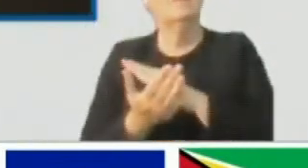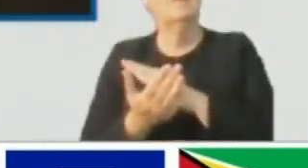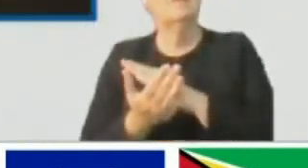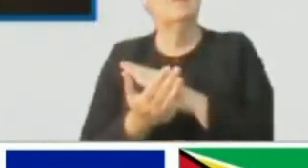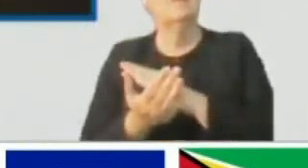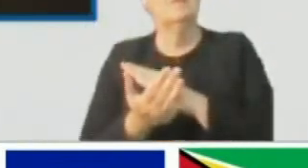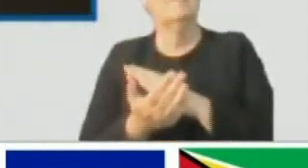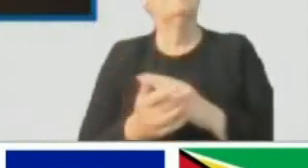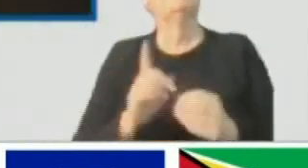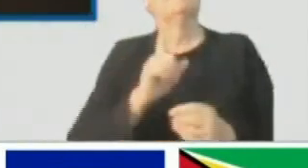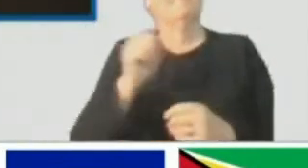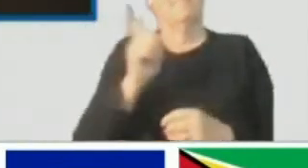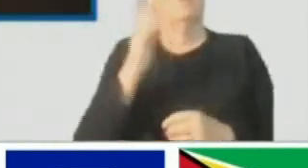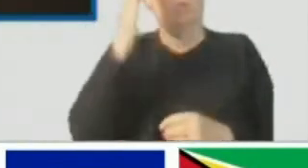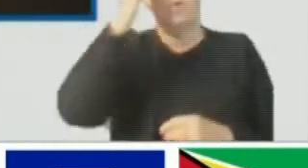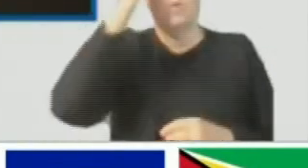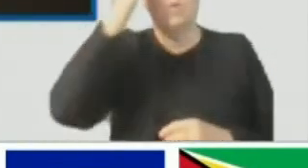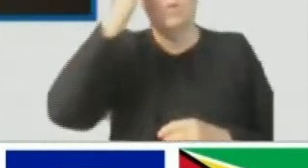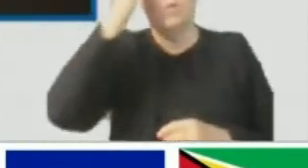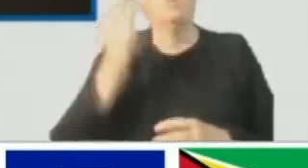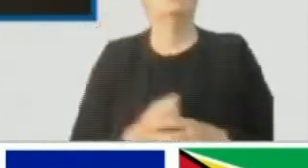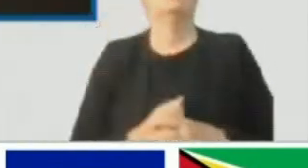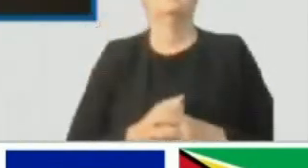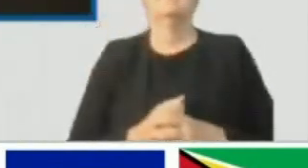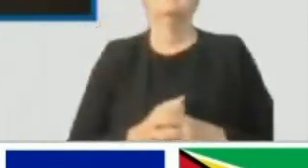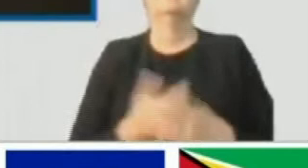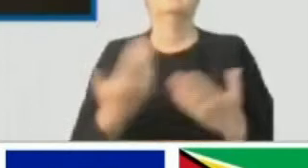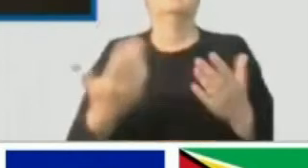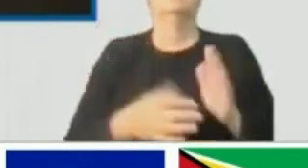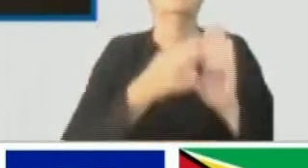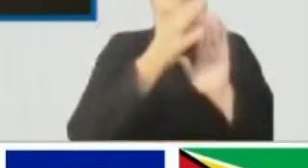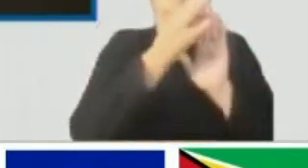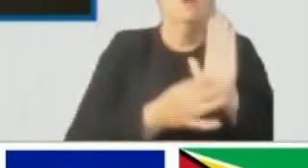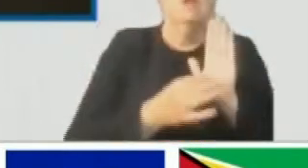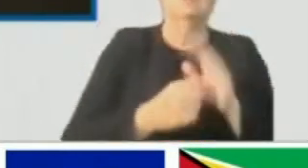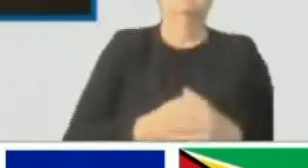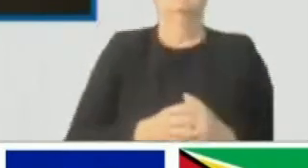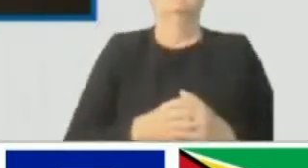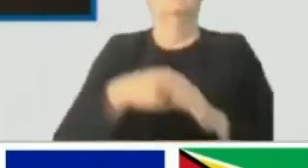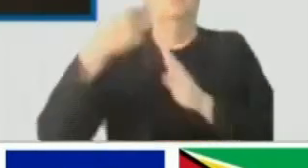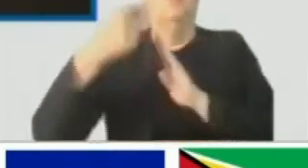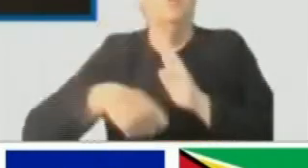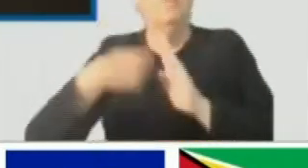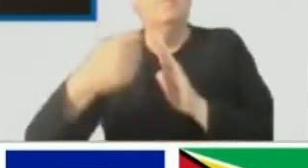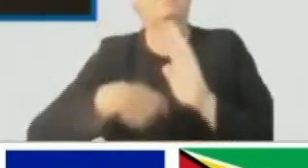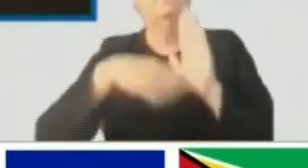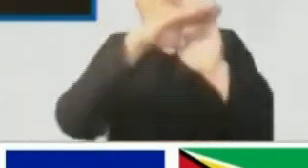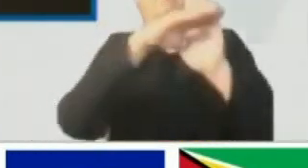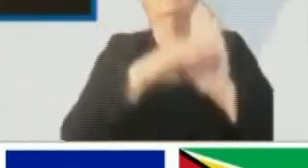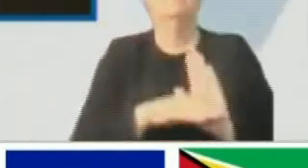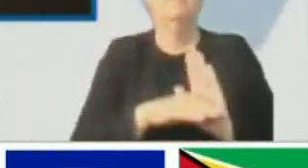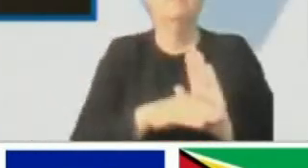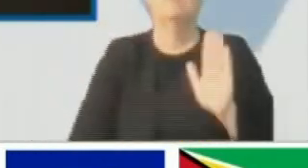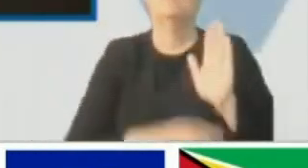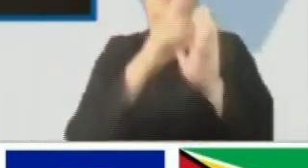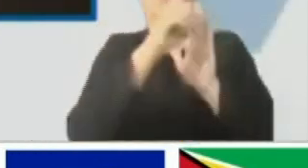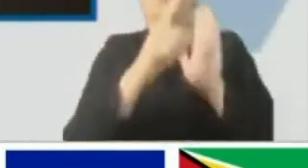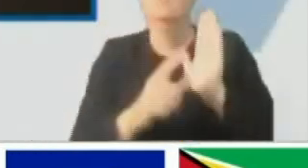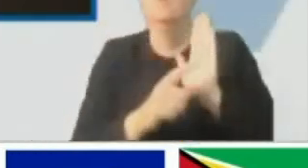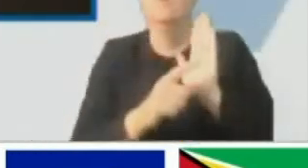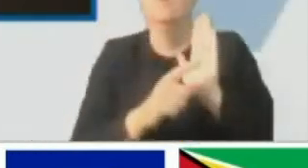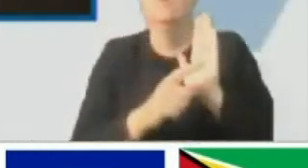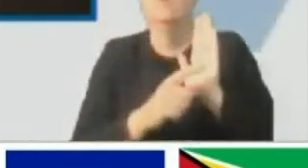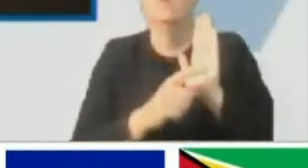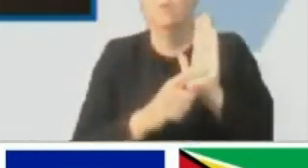policies, programs, and laws that focus on disaster risk